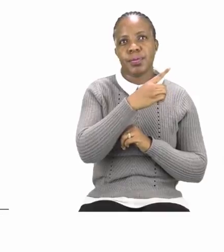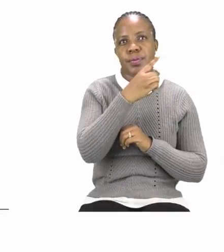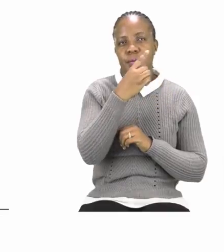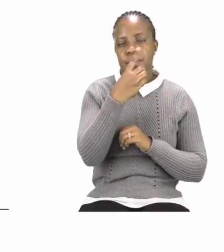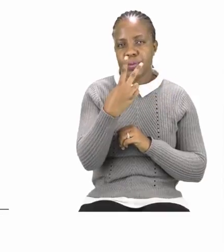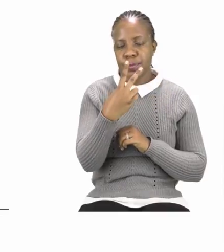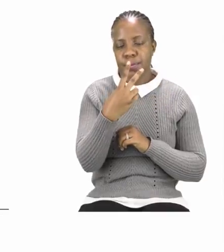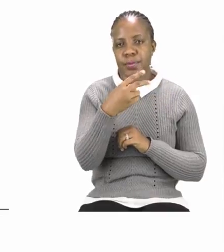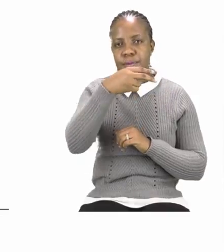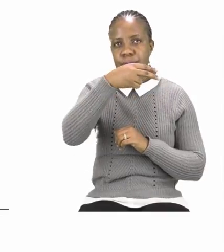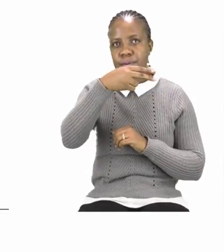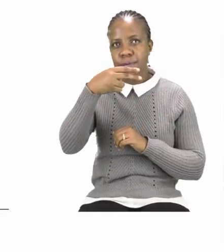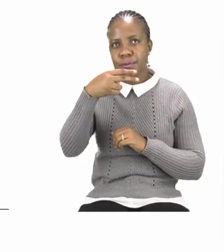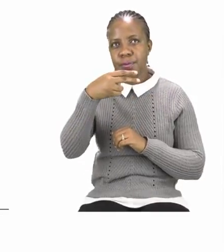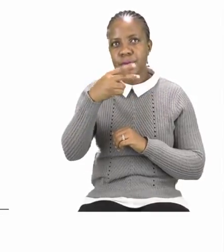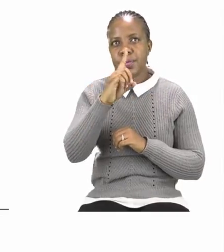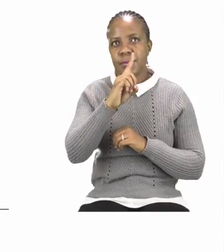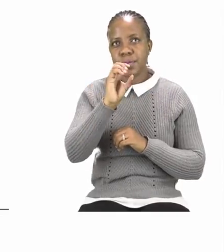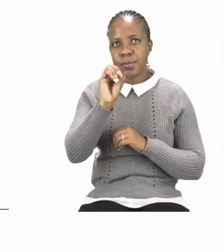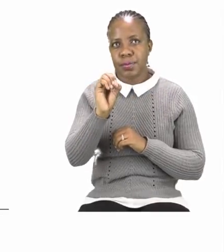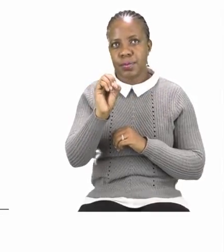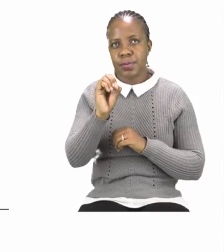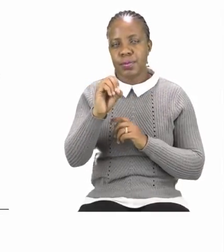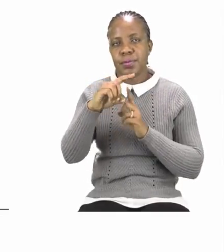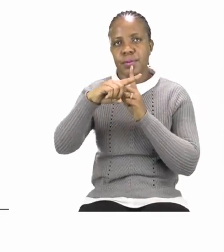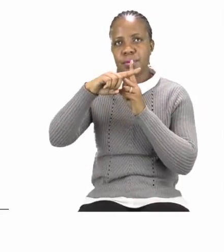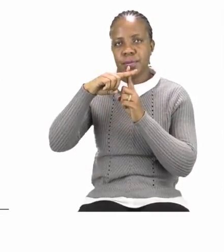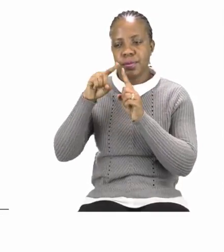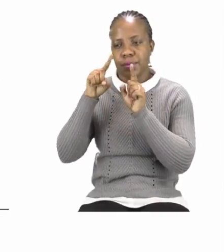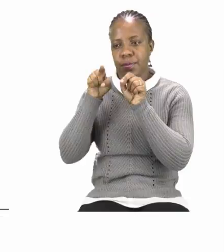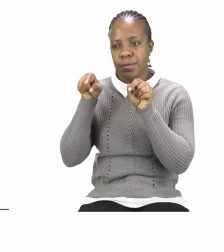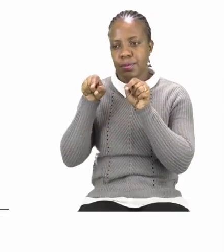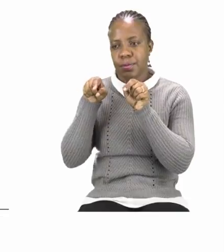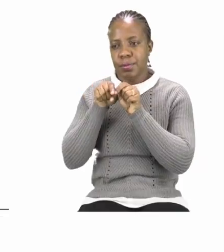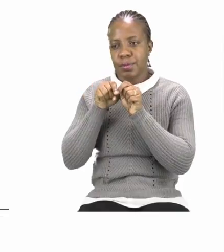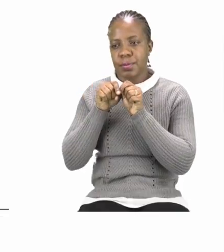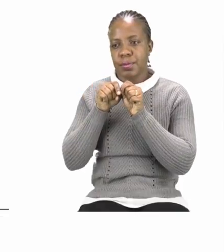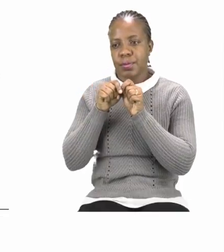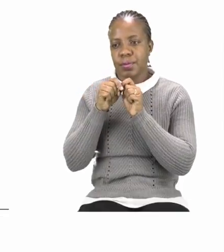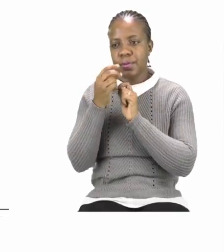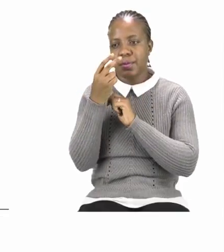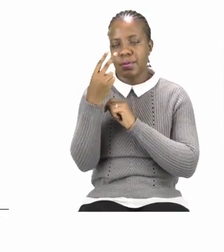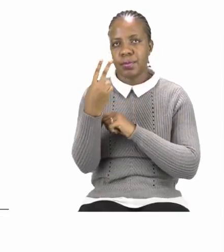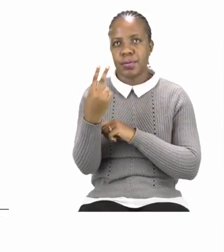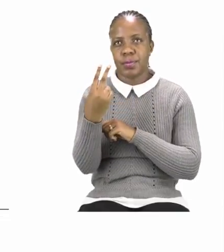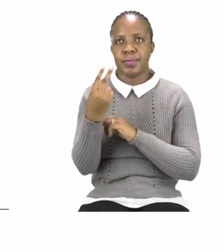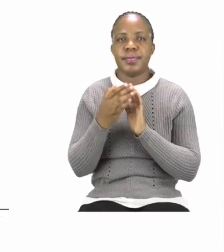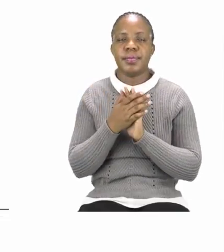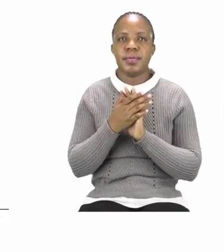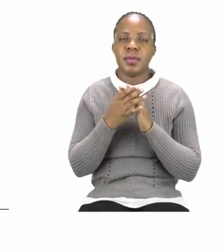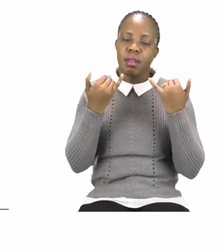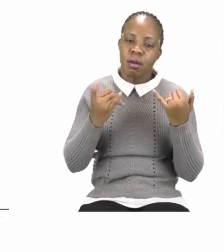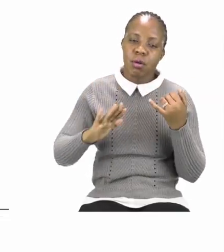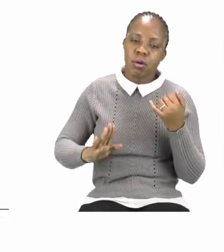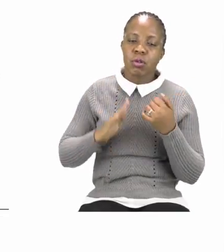plus box. Now they've given us the answer, but we just want to make sure that it is